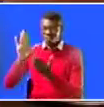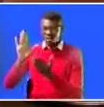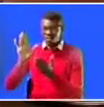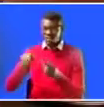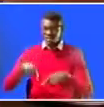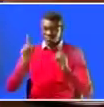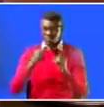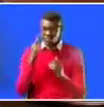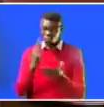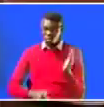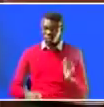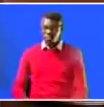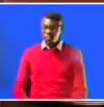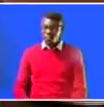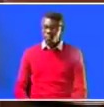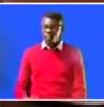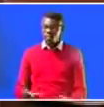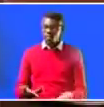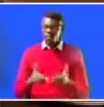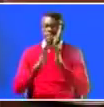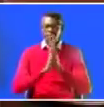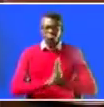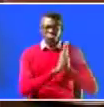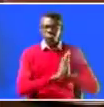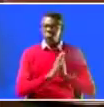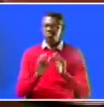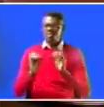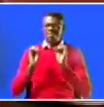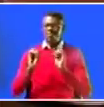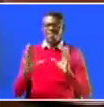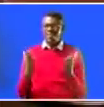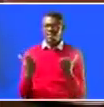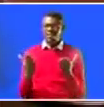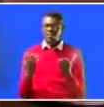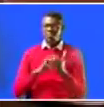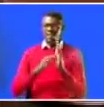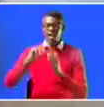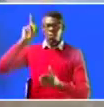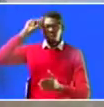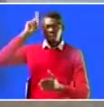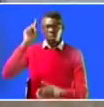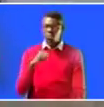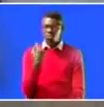Dawkins argues that religious faith is nothing but just a delusion.